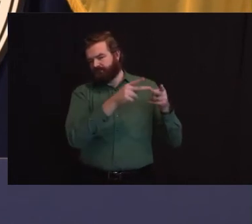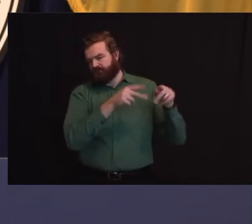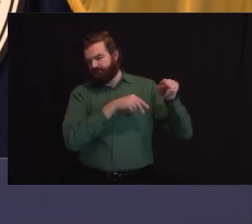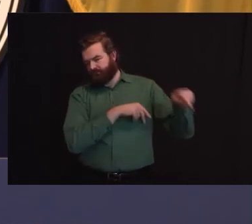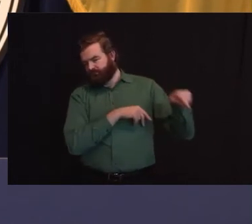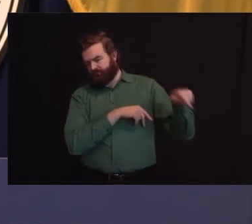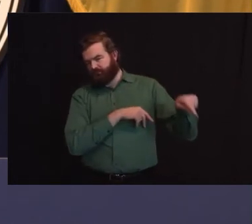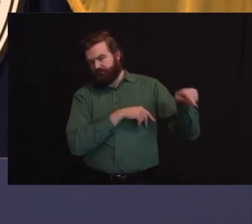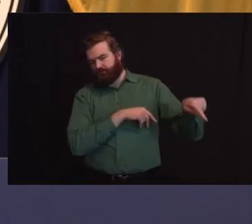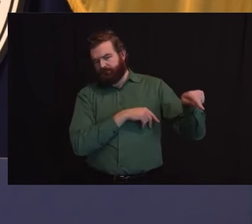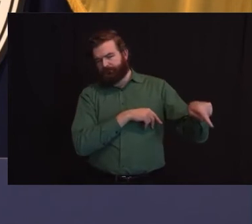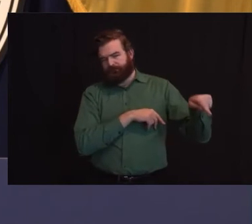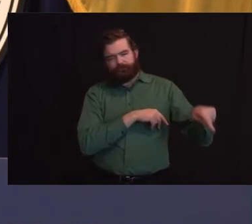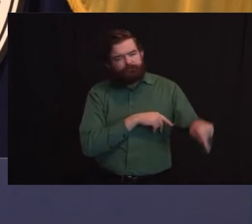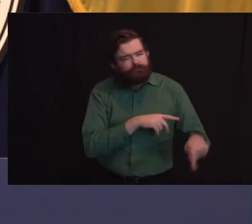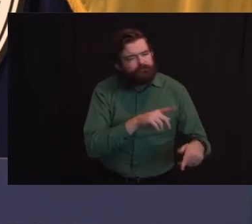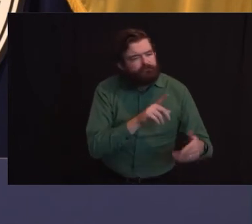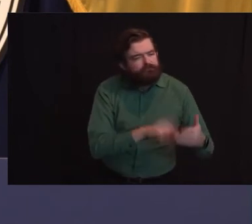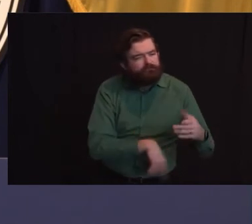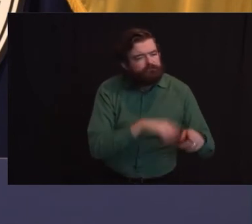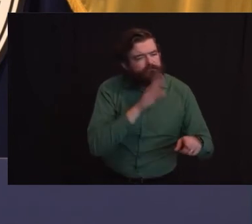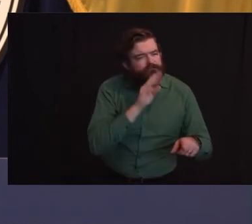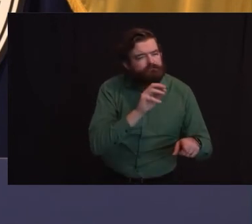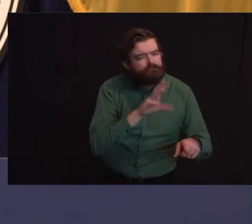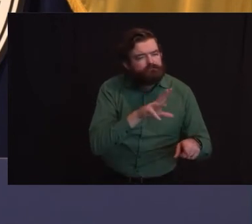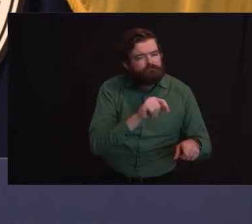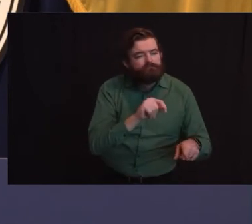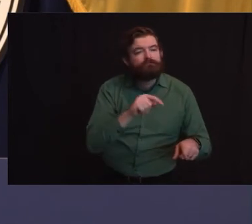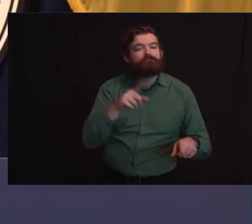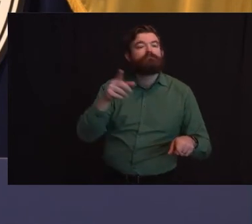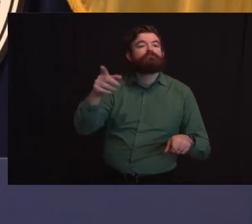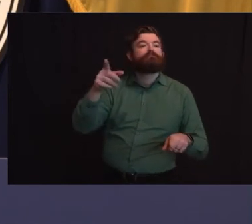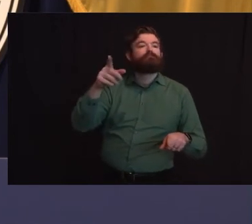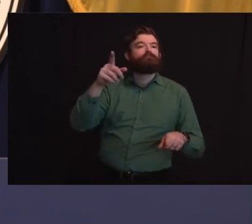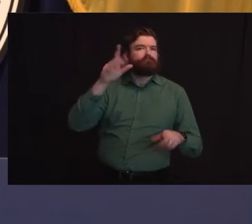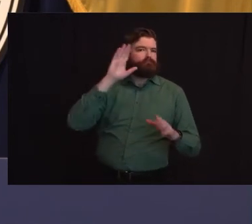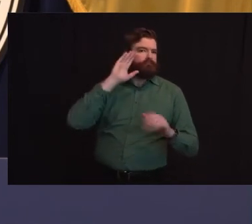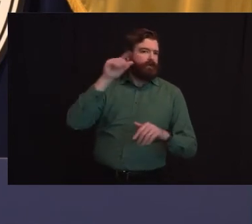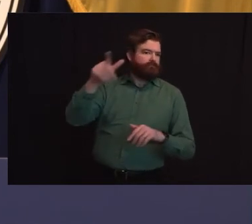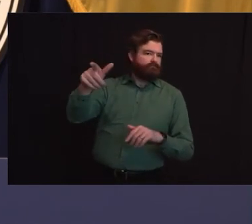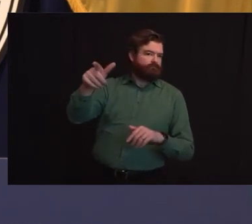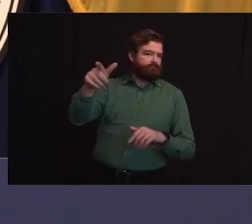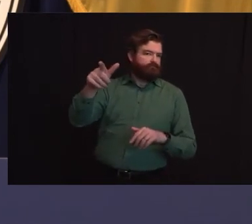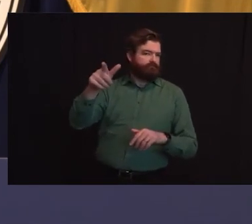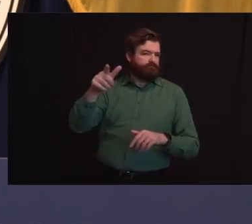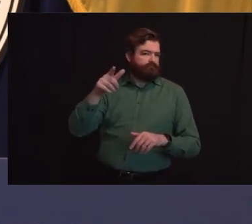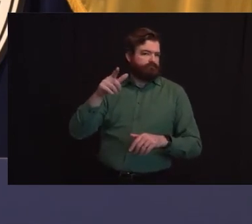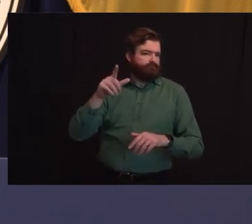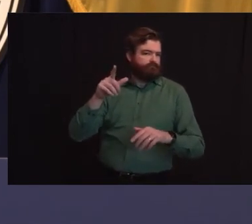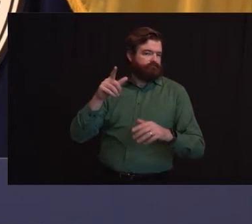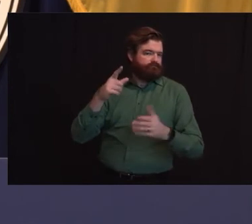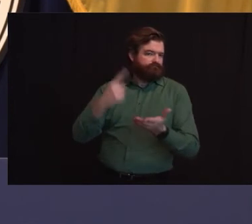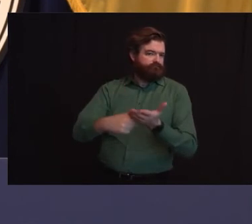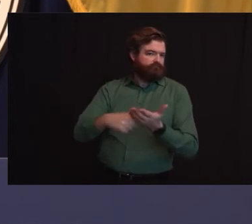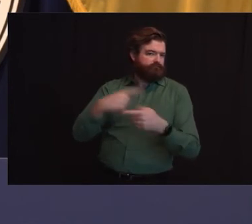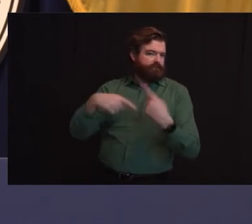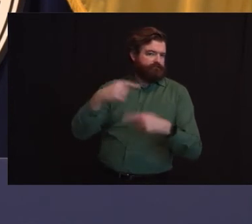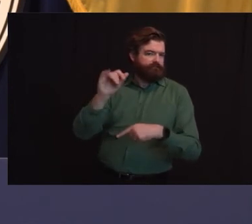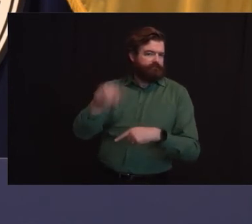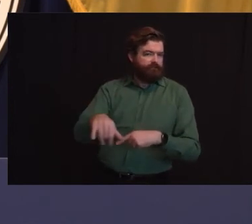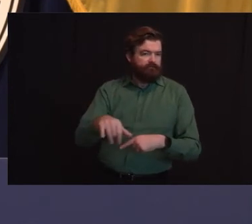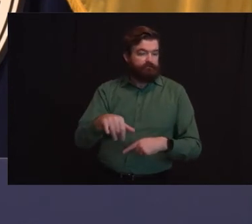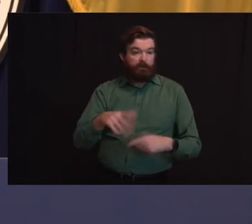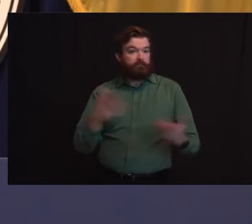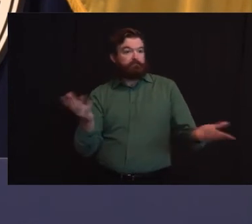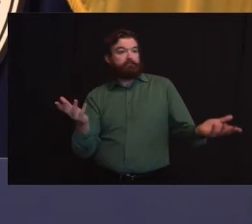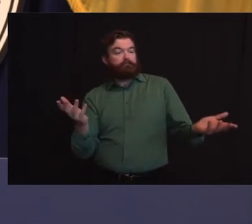You expect what, sorry? I expect I'll have a follow-up as well. Okay. Thank you for the heads up. I've not spoken to the